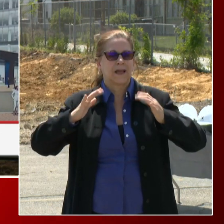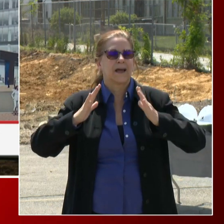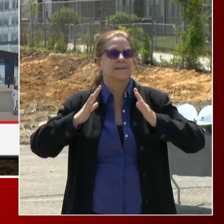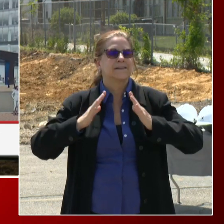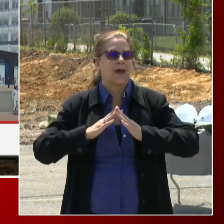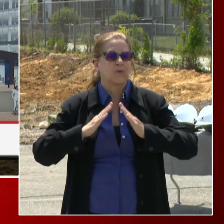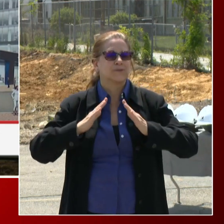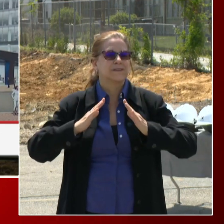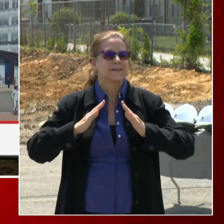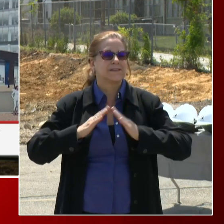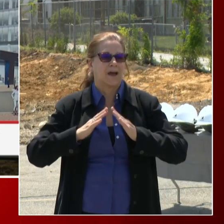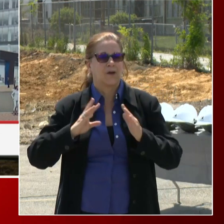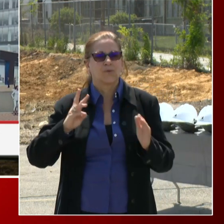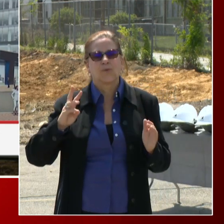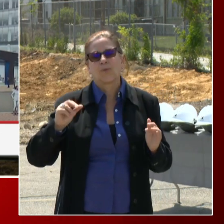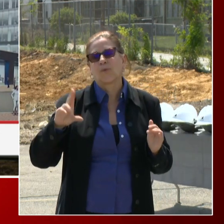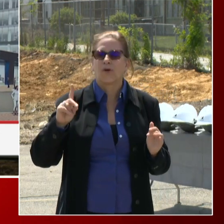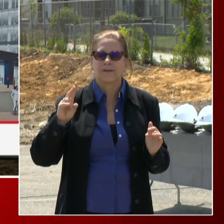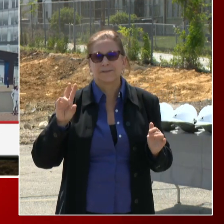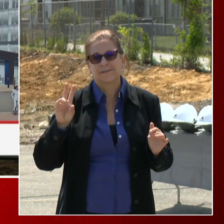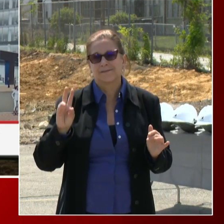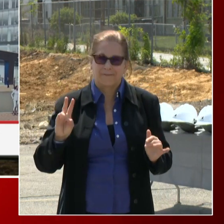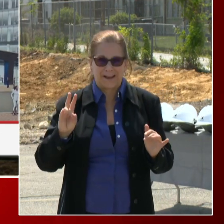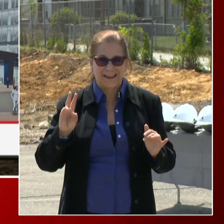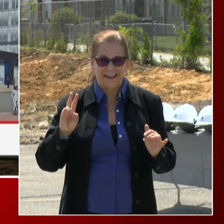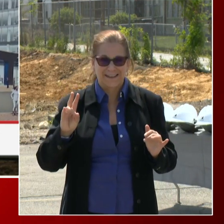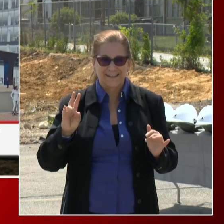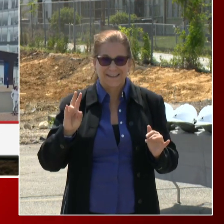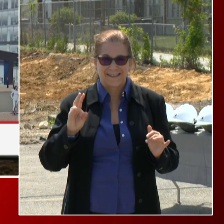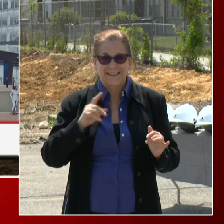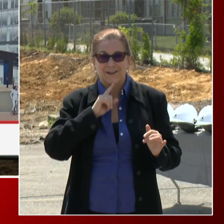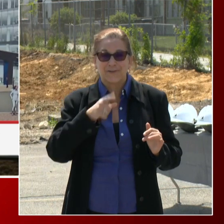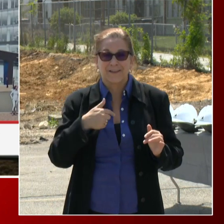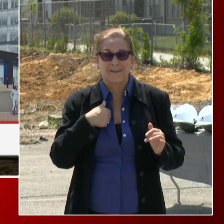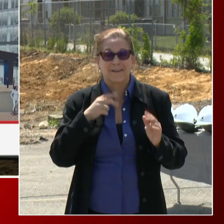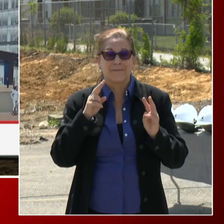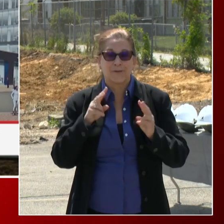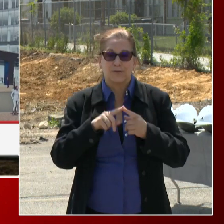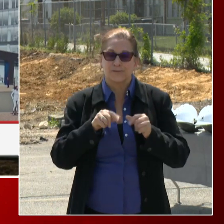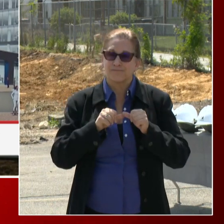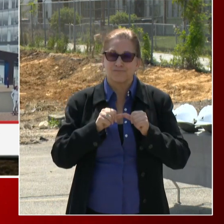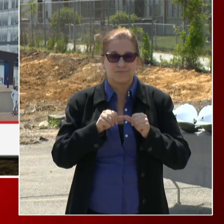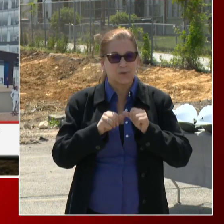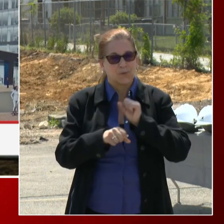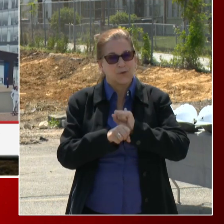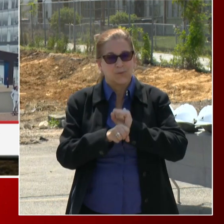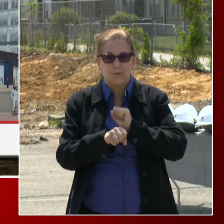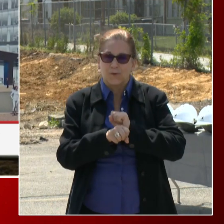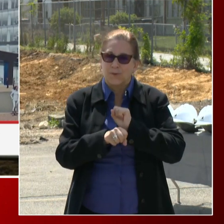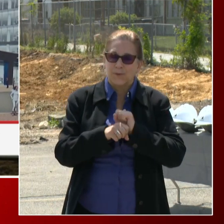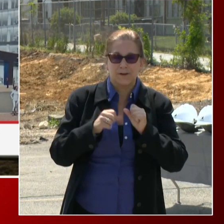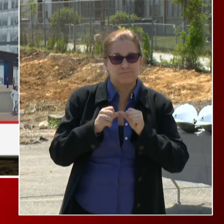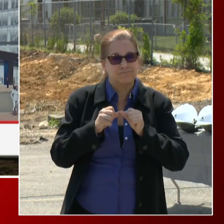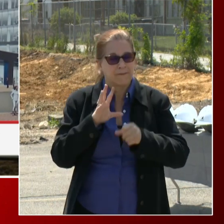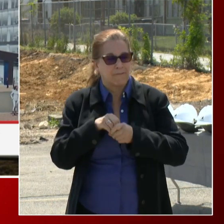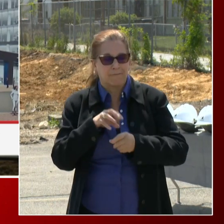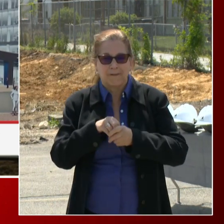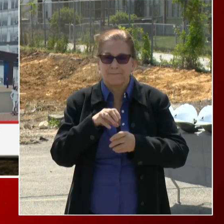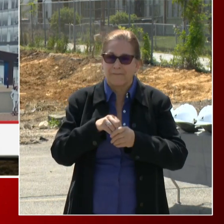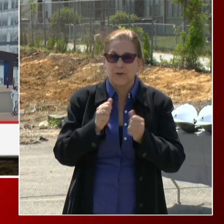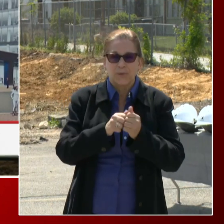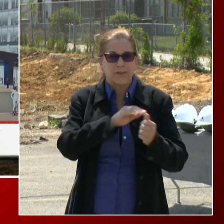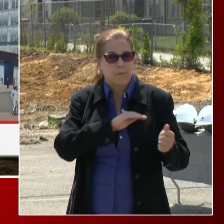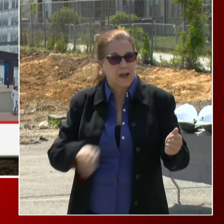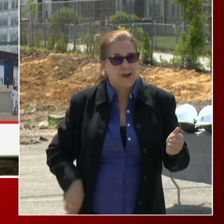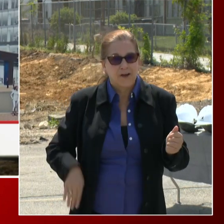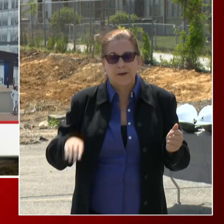referred to. In any event, I look forward to my continued work with the mayor and what we're going to be